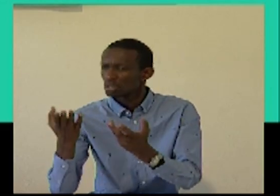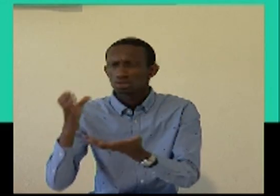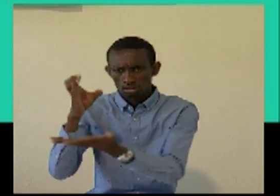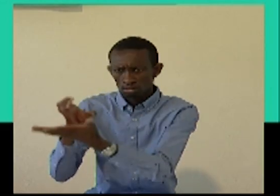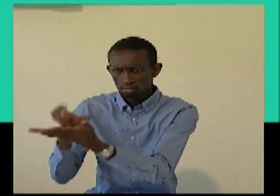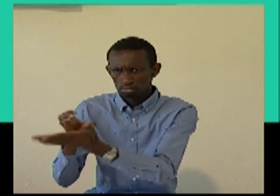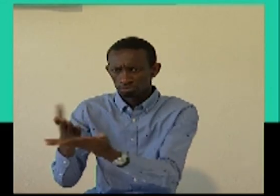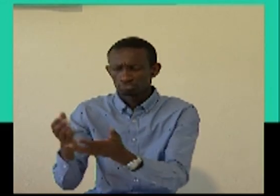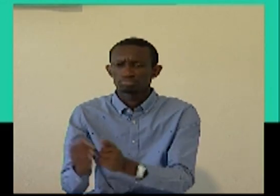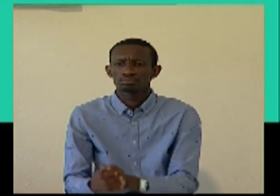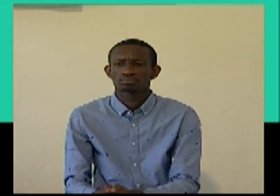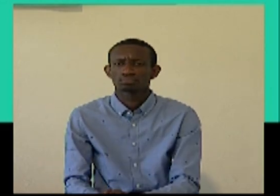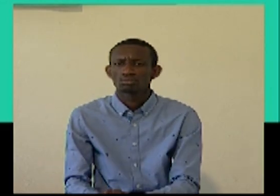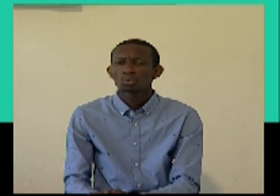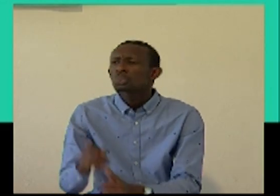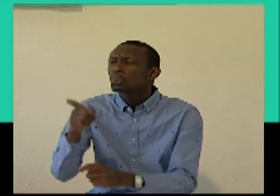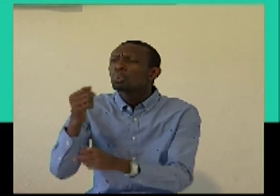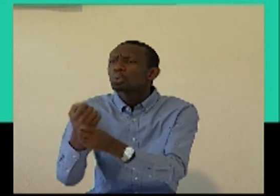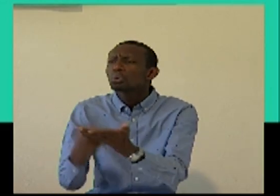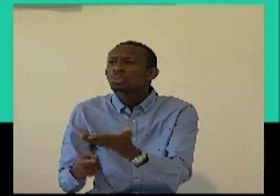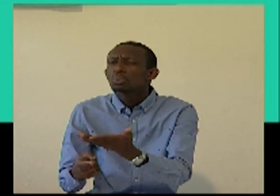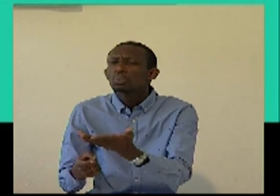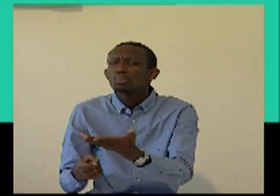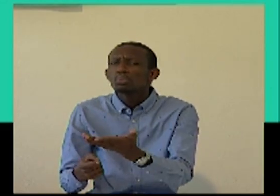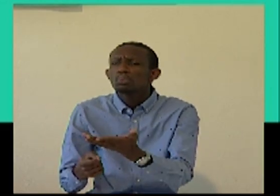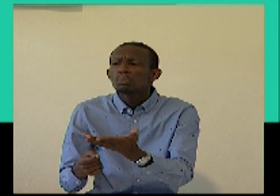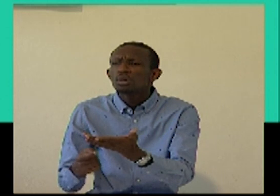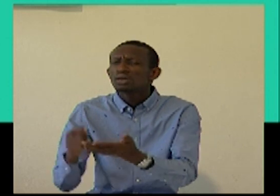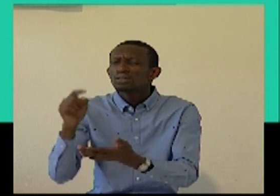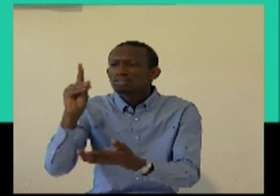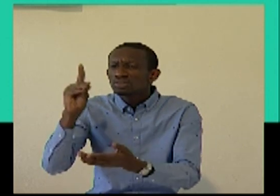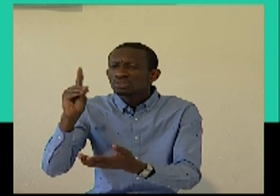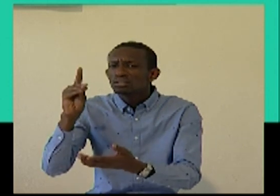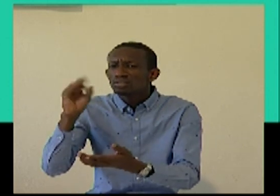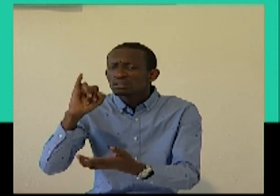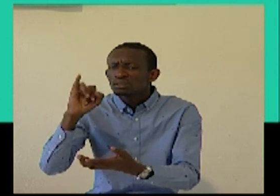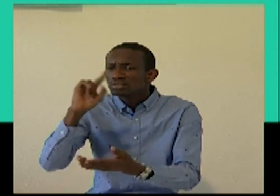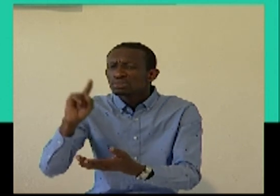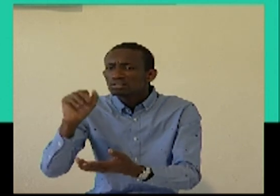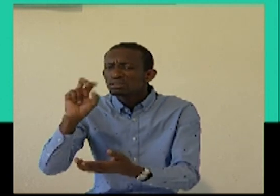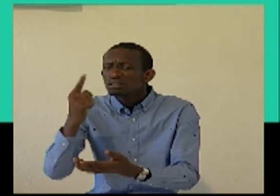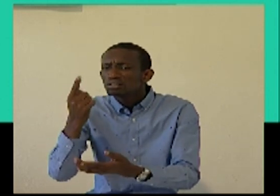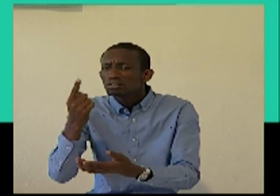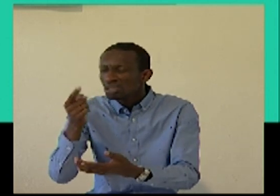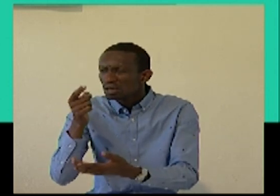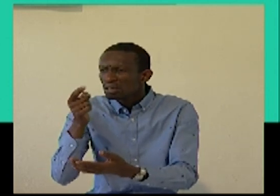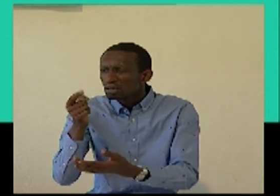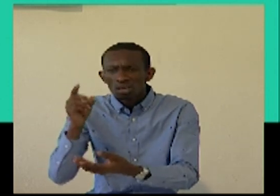cups, what will be the number of dozens if you know that a dozen contains